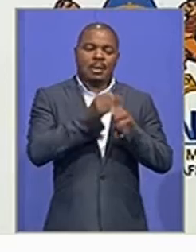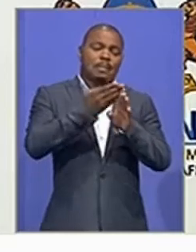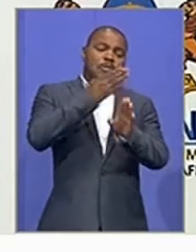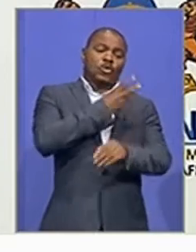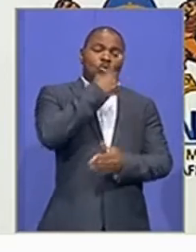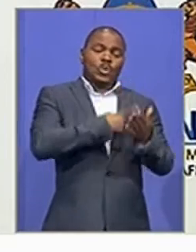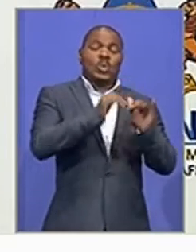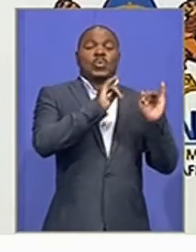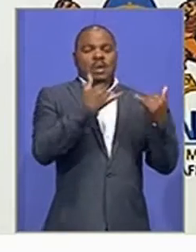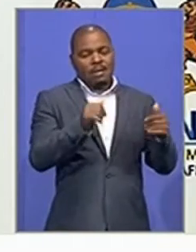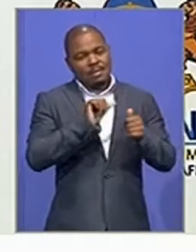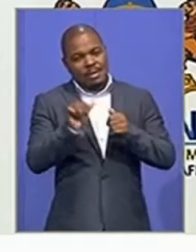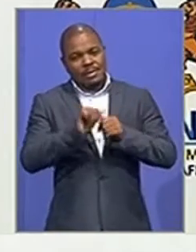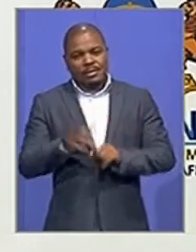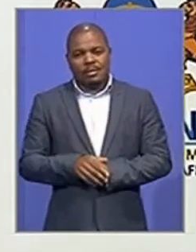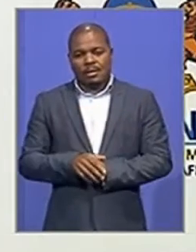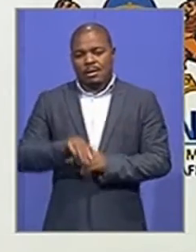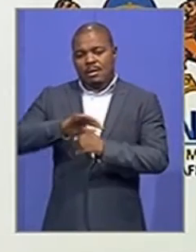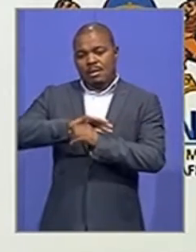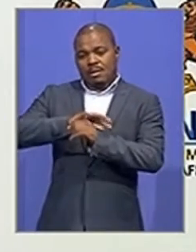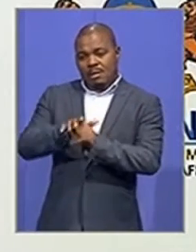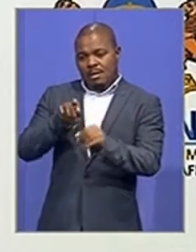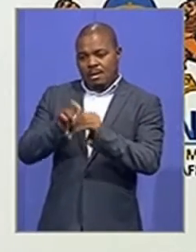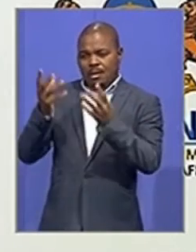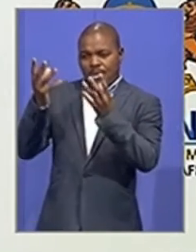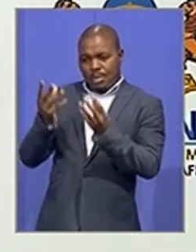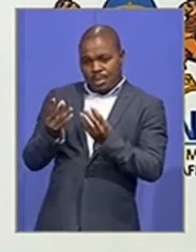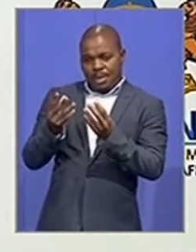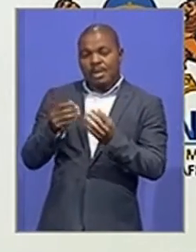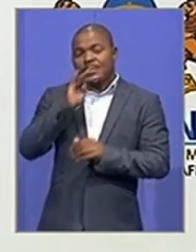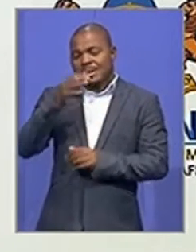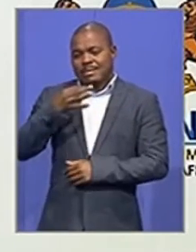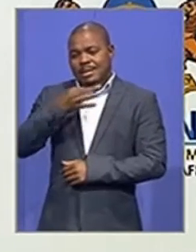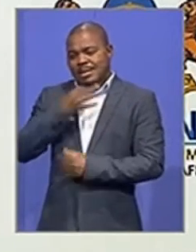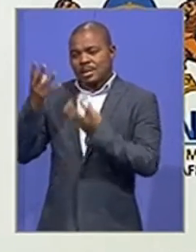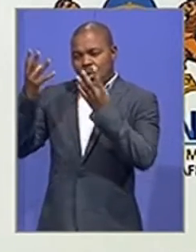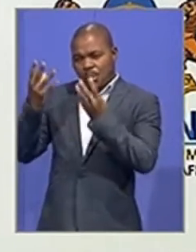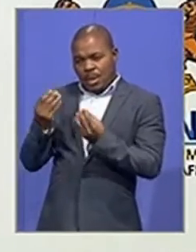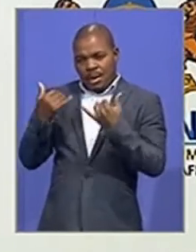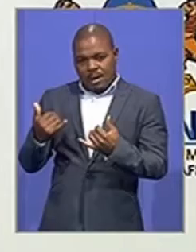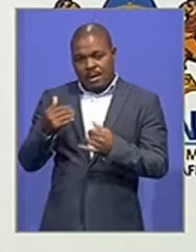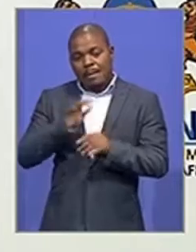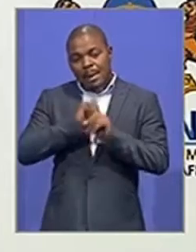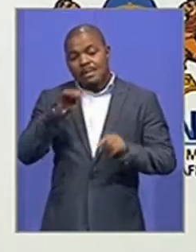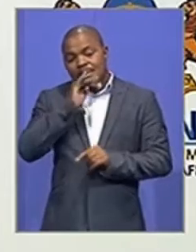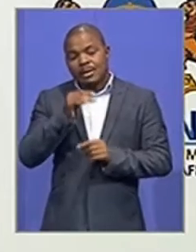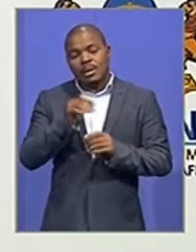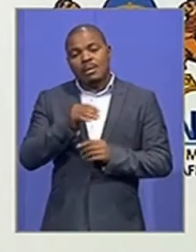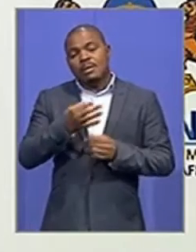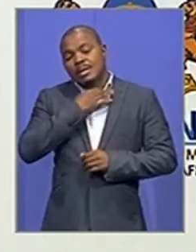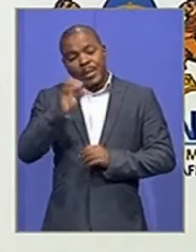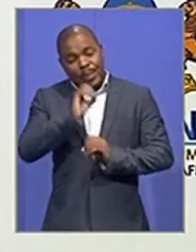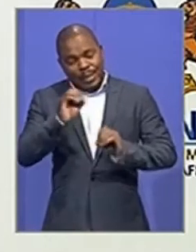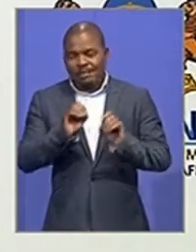ago, reduced transmission is not the same as, reduced risk is not the same as no risk. So the